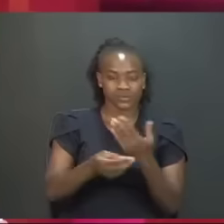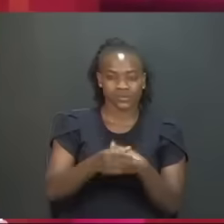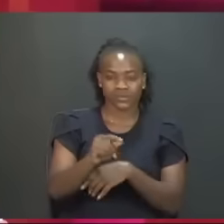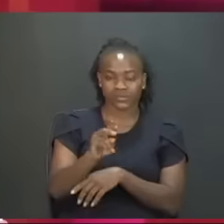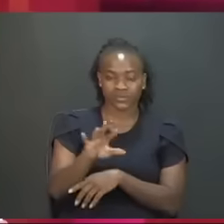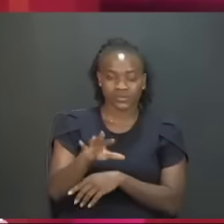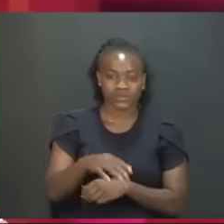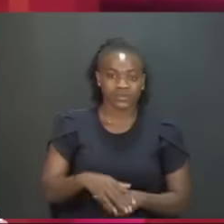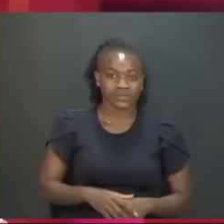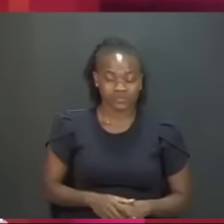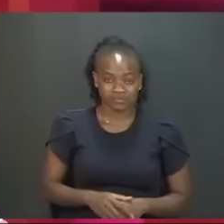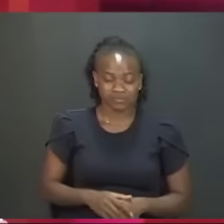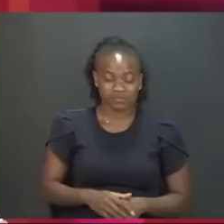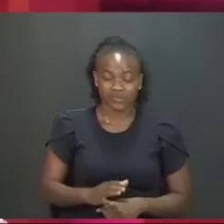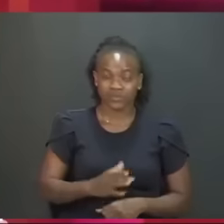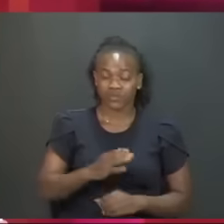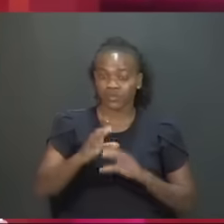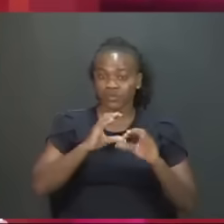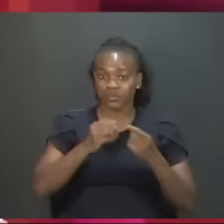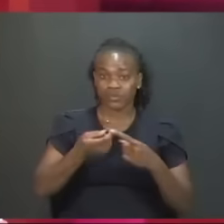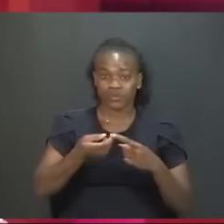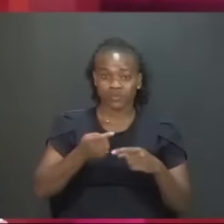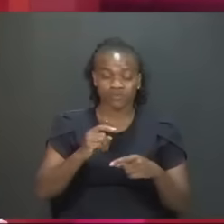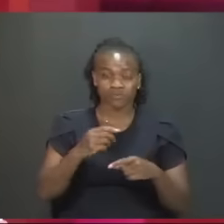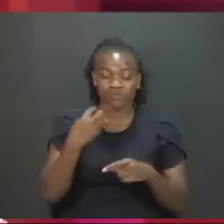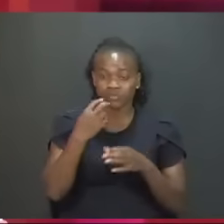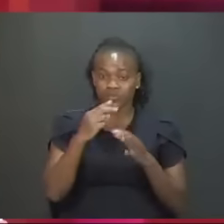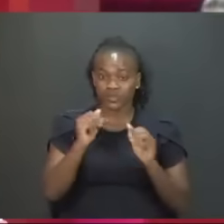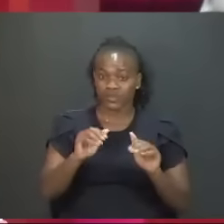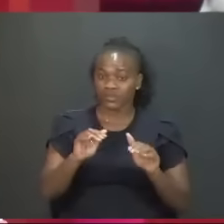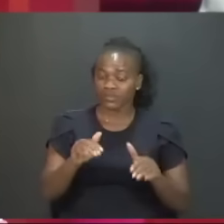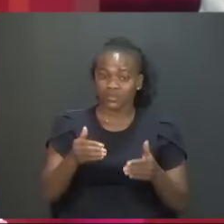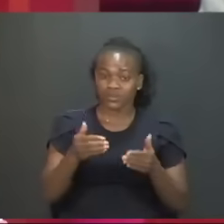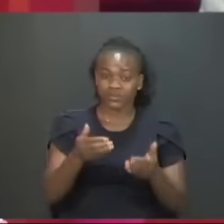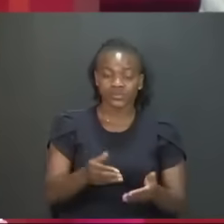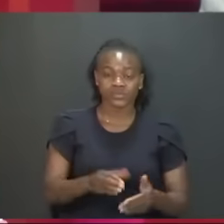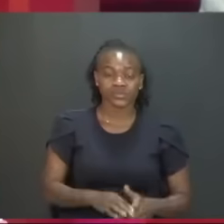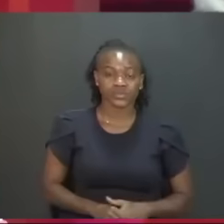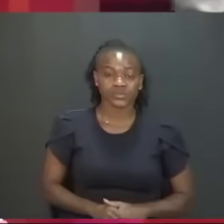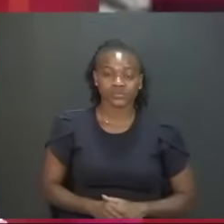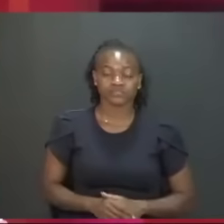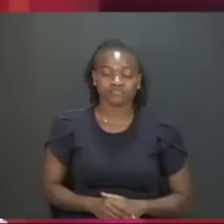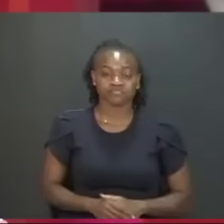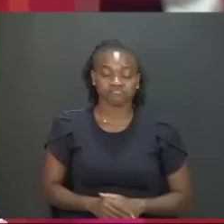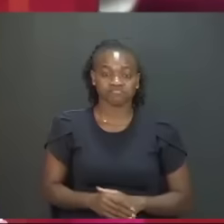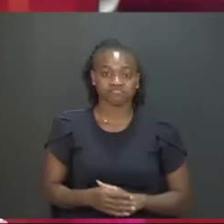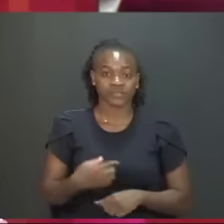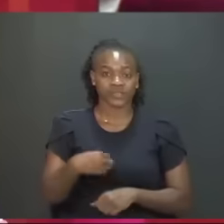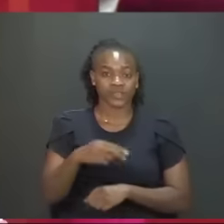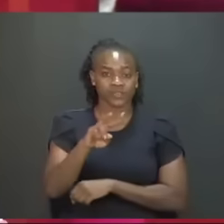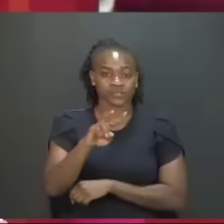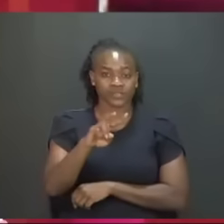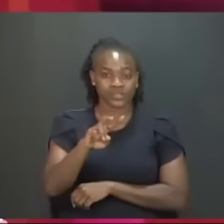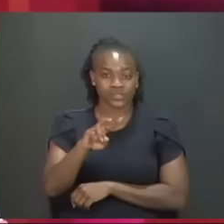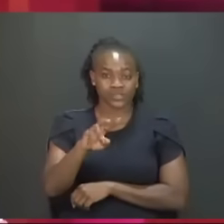usual, formal communications may be made by the Right Honourable Speaker. We have 28